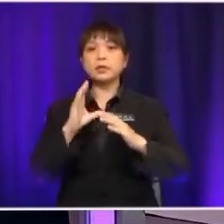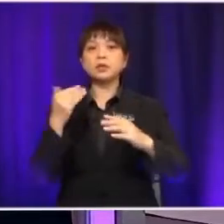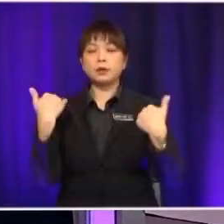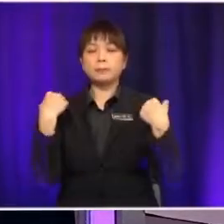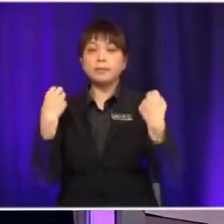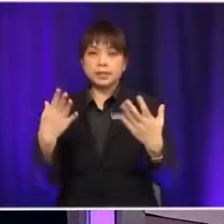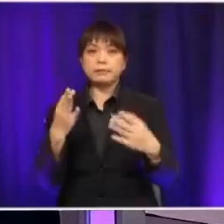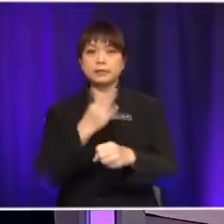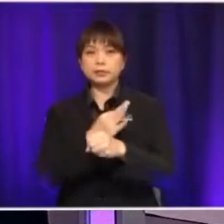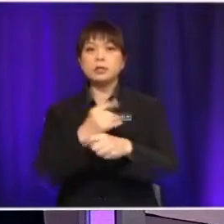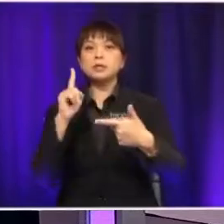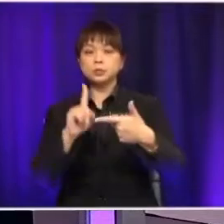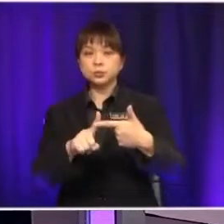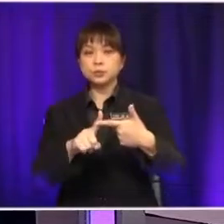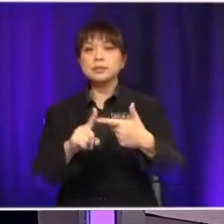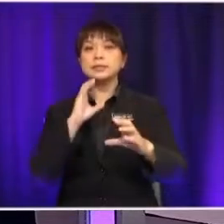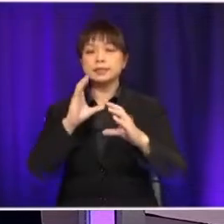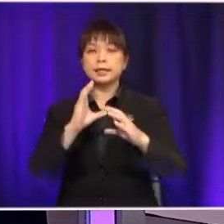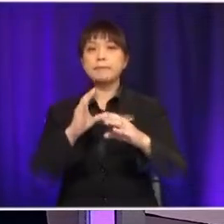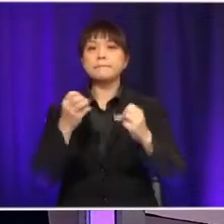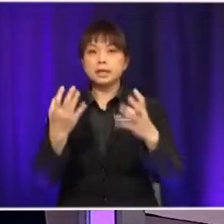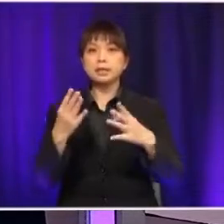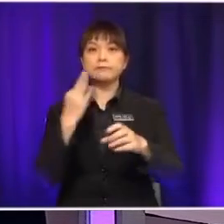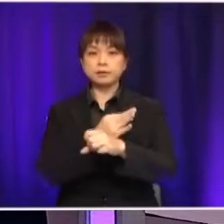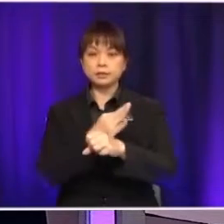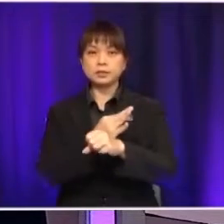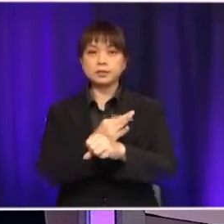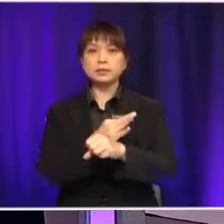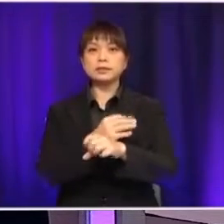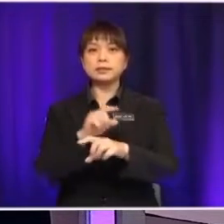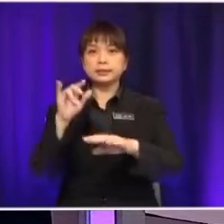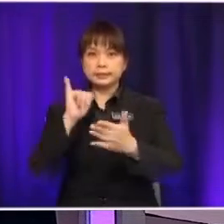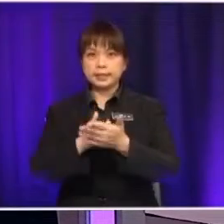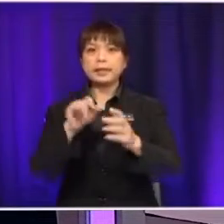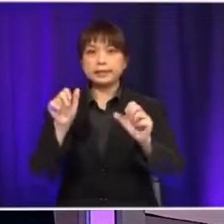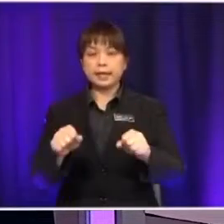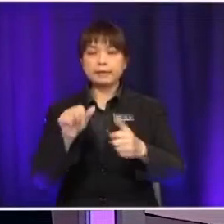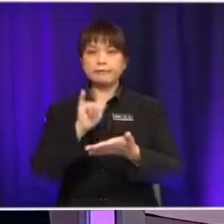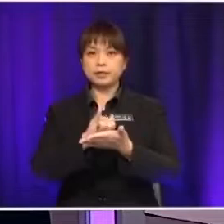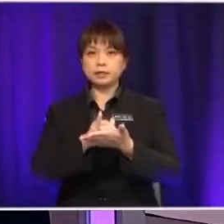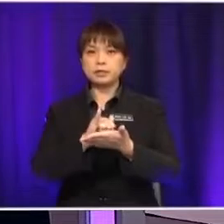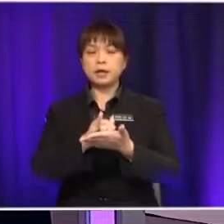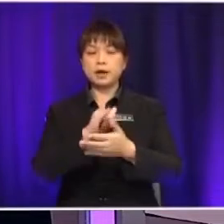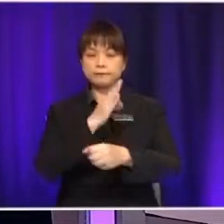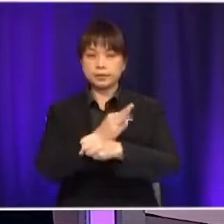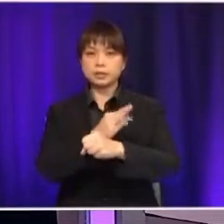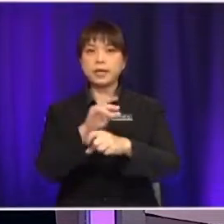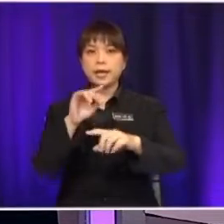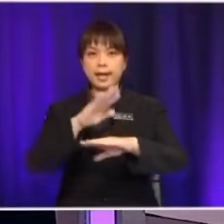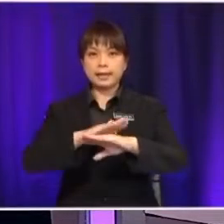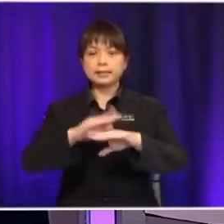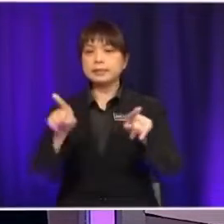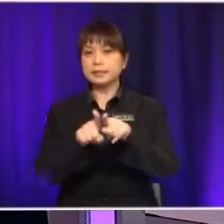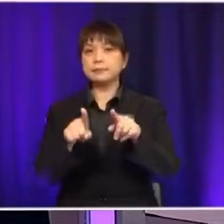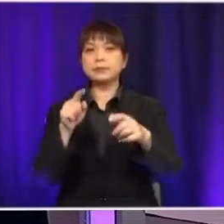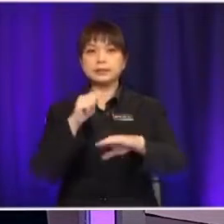one mentions at the same time. Okay, so a smart device basically is a device that can connect to, for example, like the internet